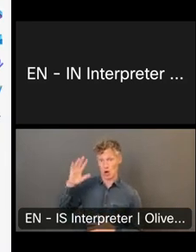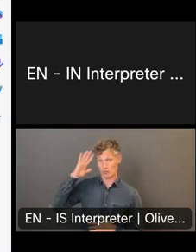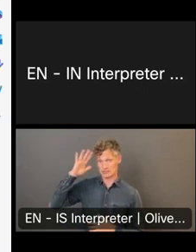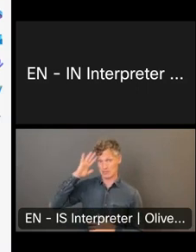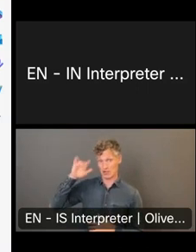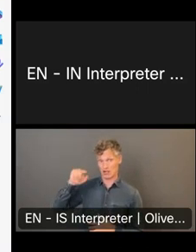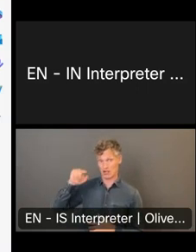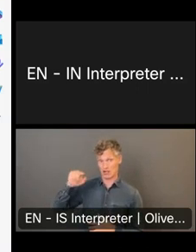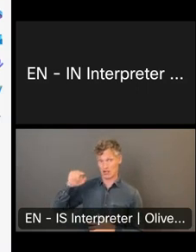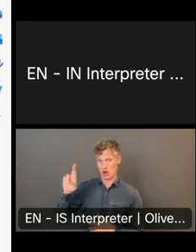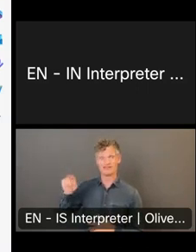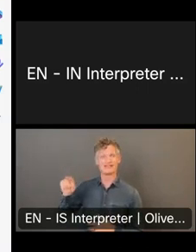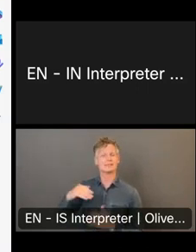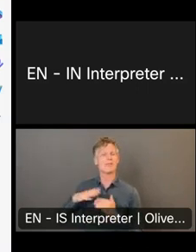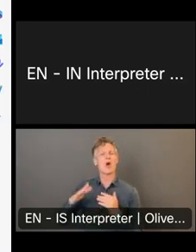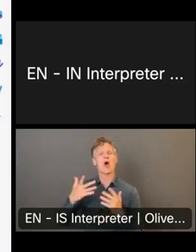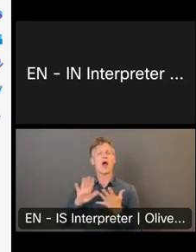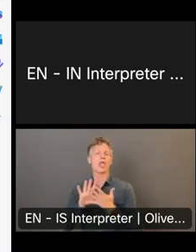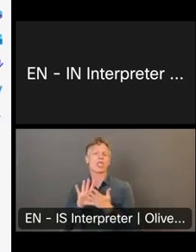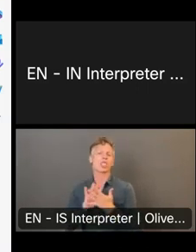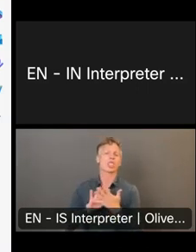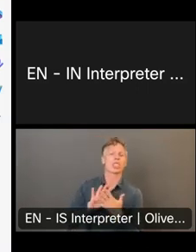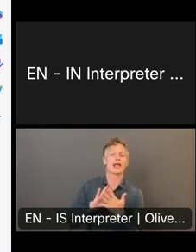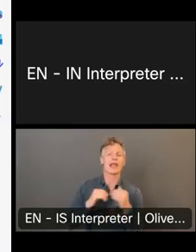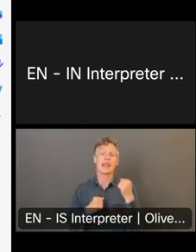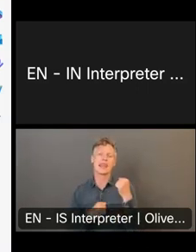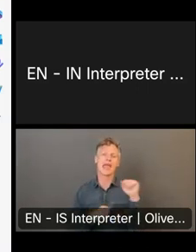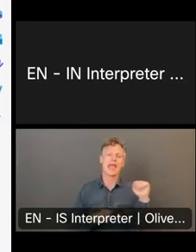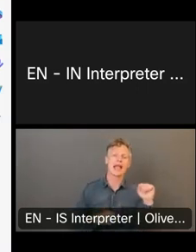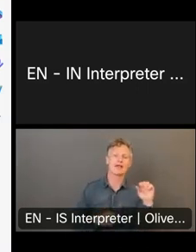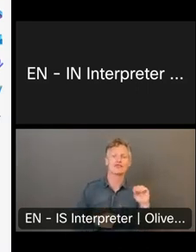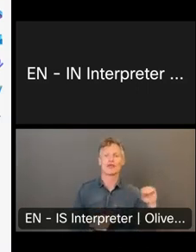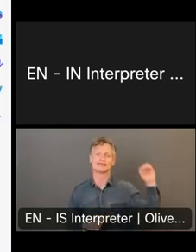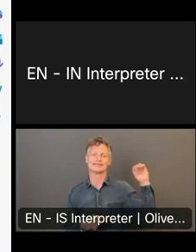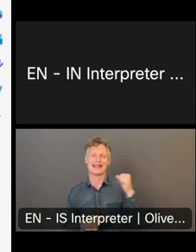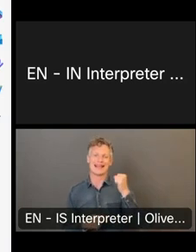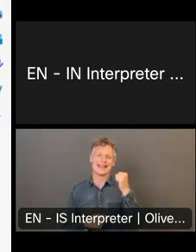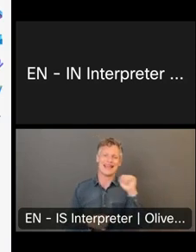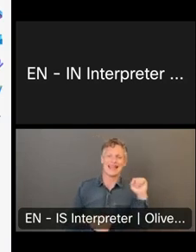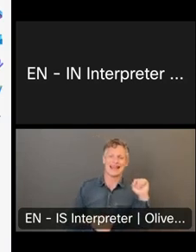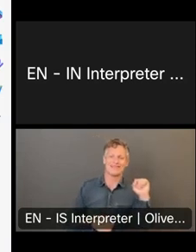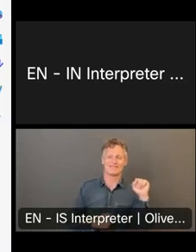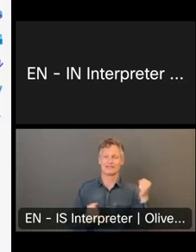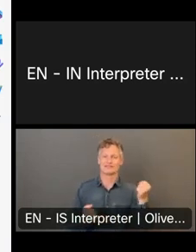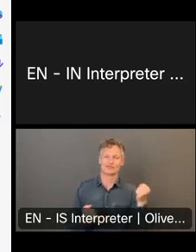for euphemism, negraising, negative strengthening in general,